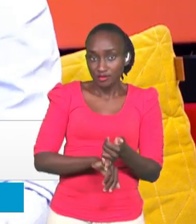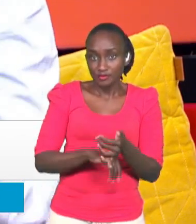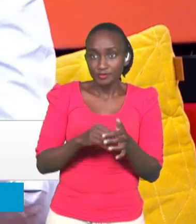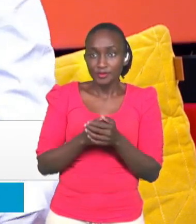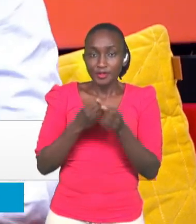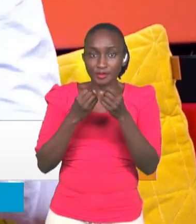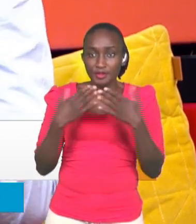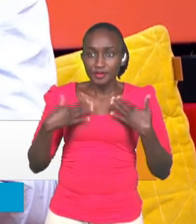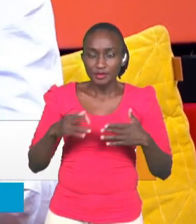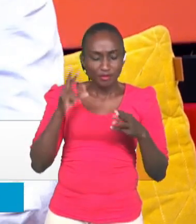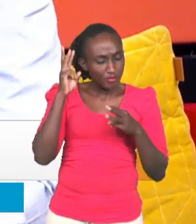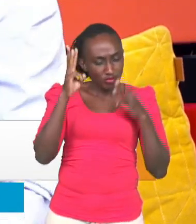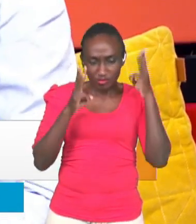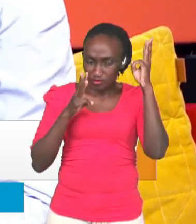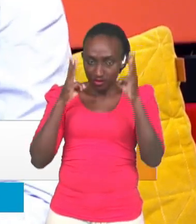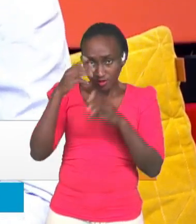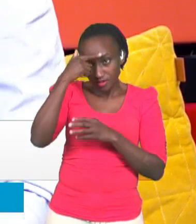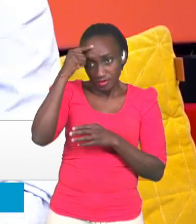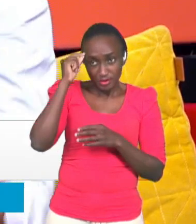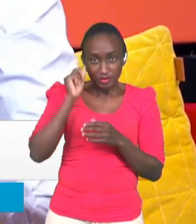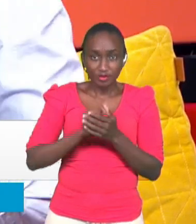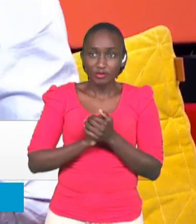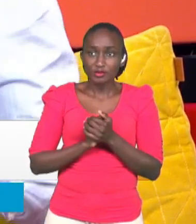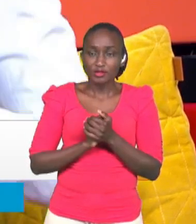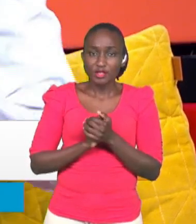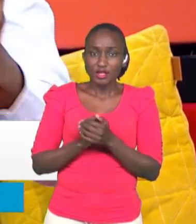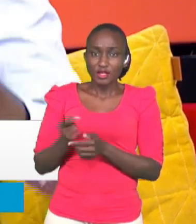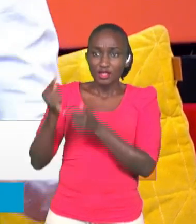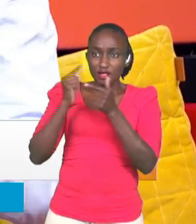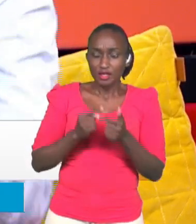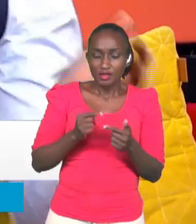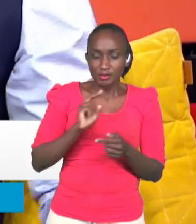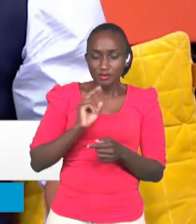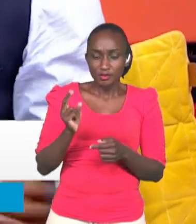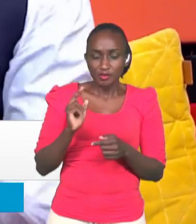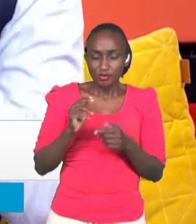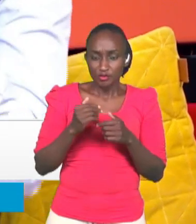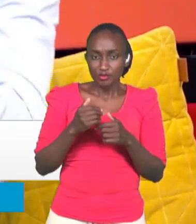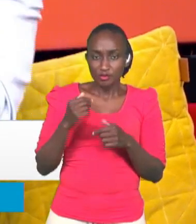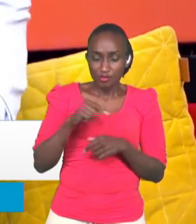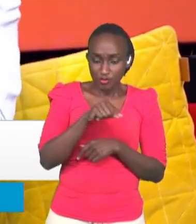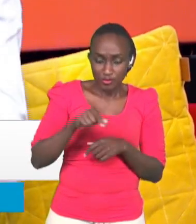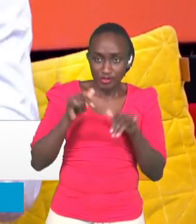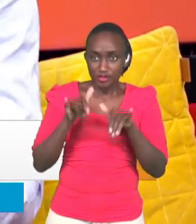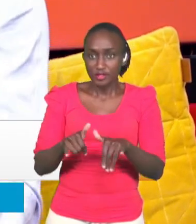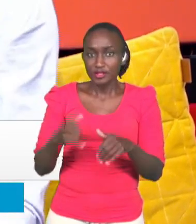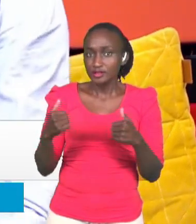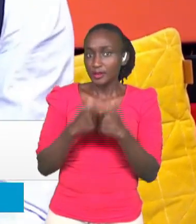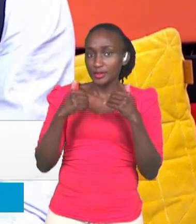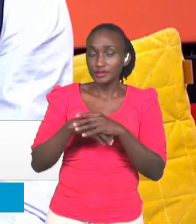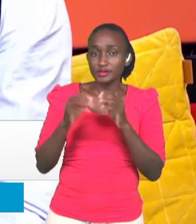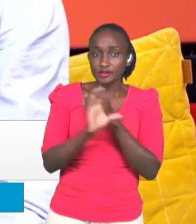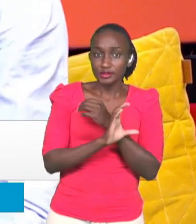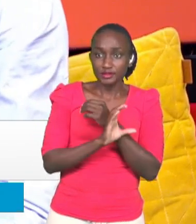many people are worried about that because the casual come we stay scenarios are so many in this country, all over the world actually. Mm-hmm.